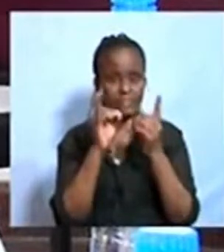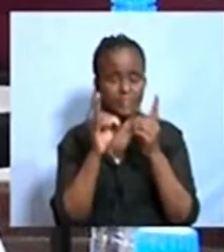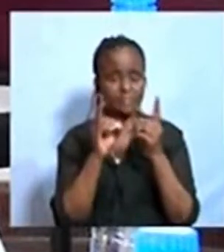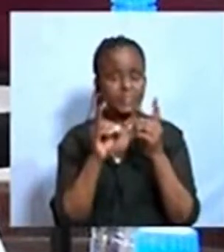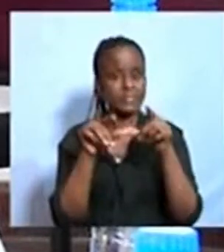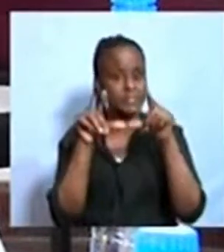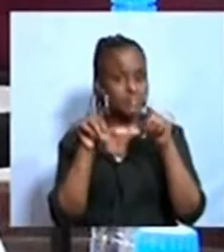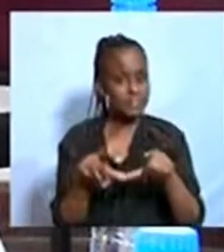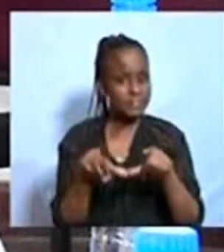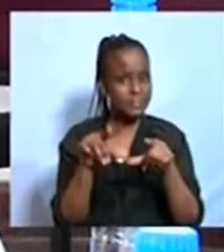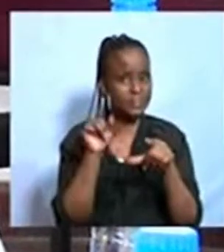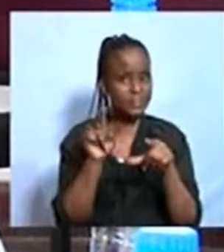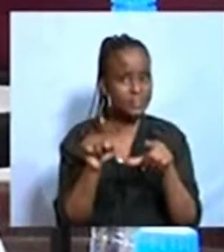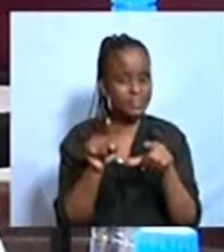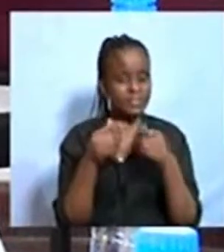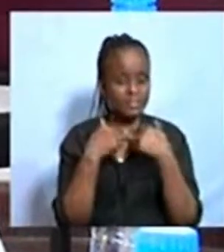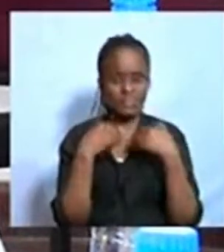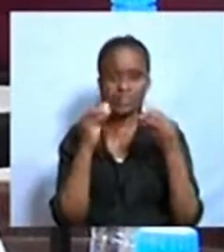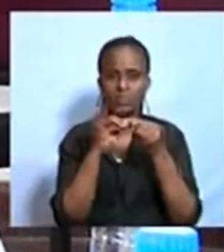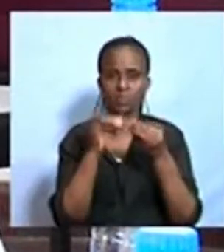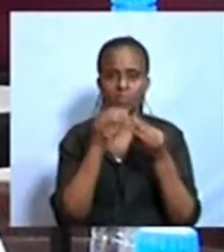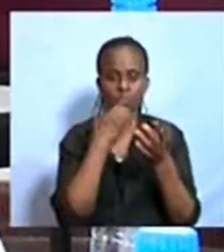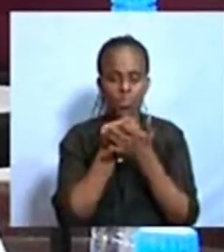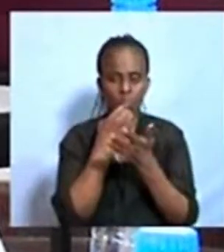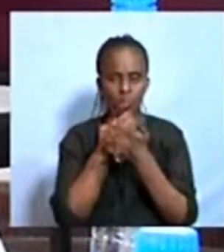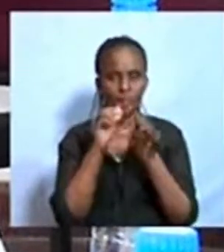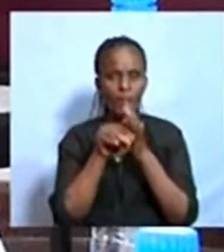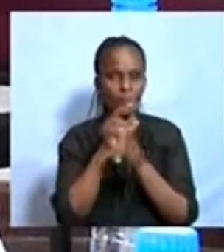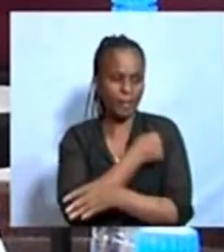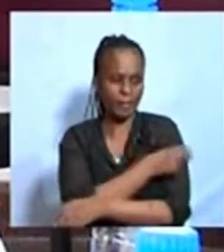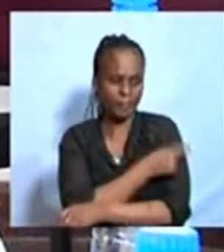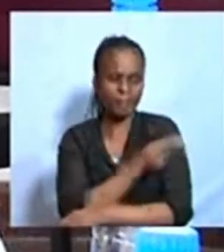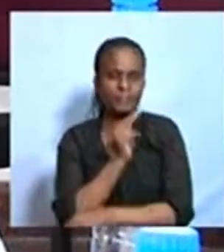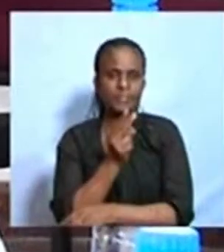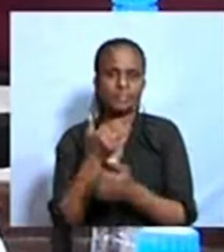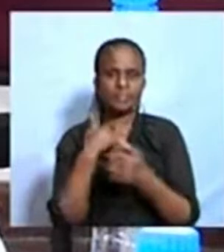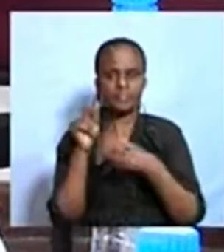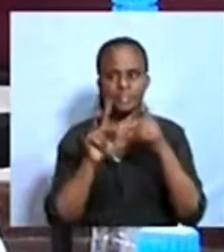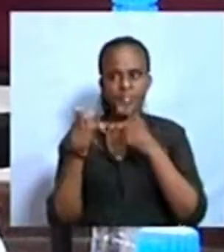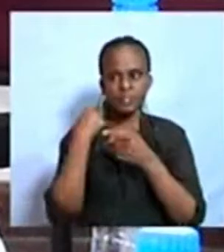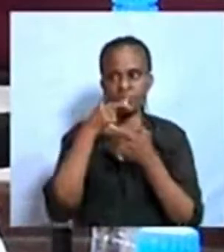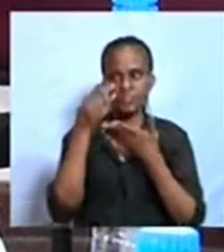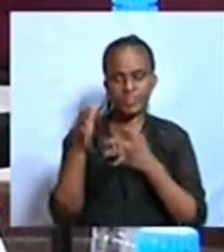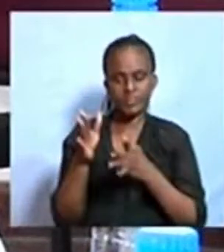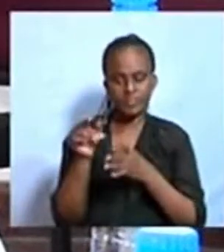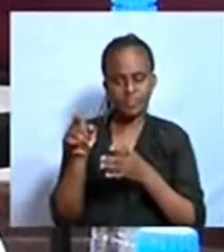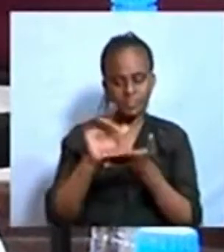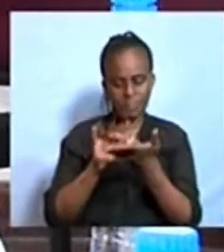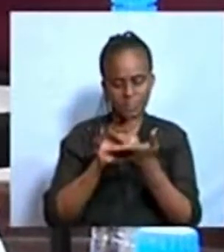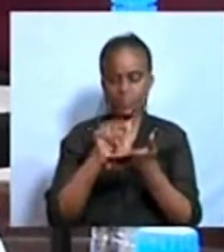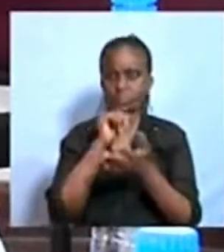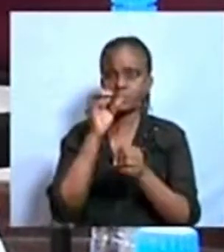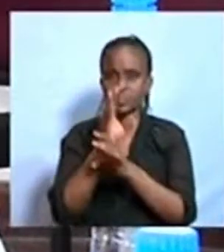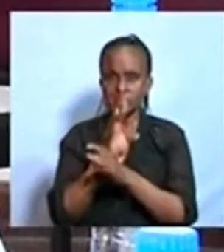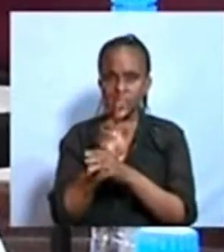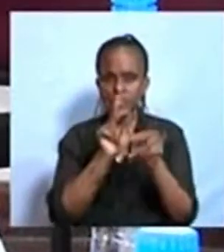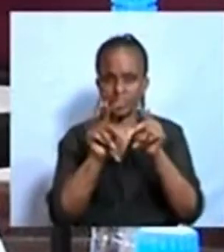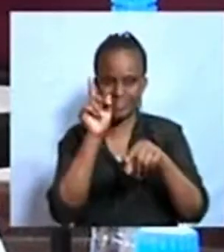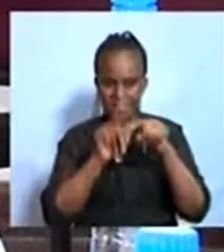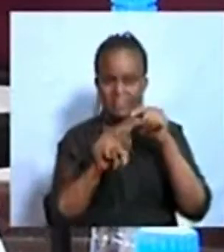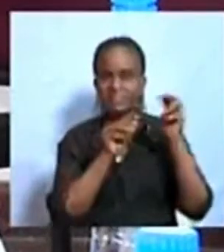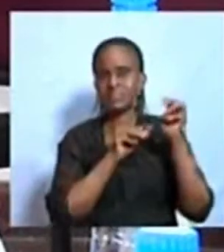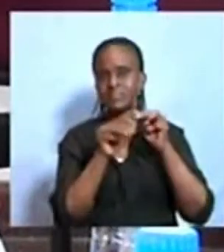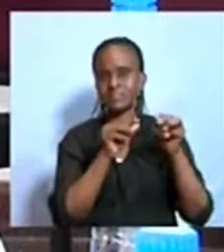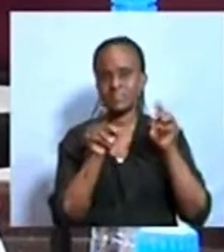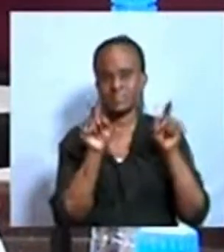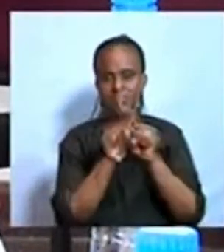rates, there's a lot of evidence in health facilities. We have people that die because medicines are not available and people cannot afford